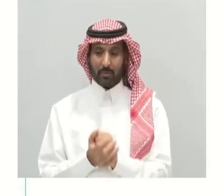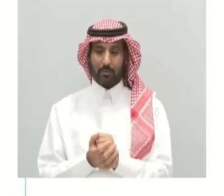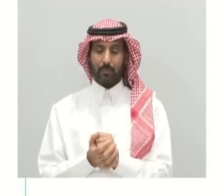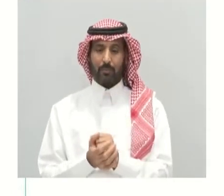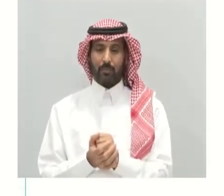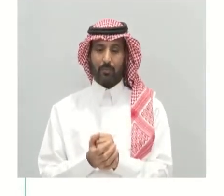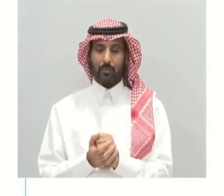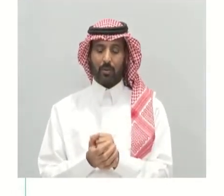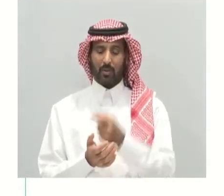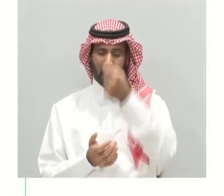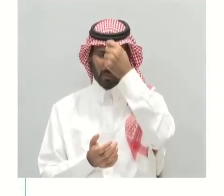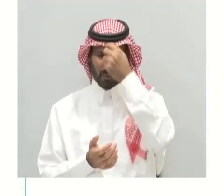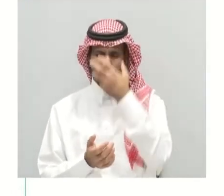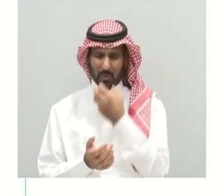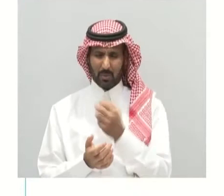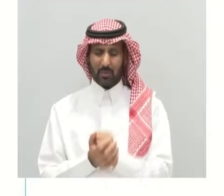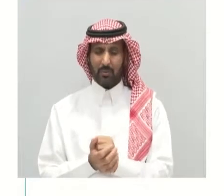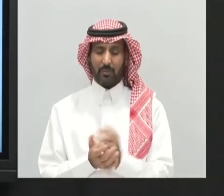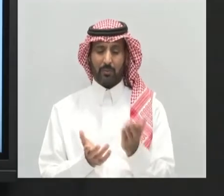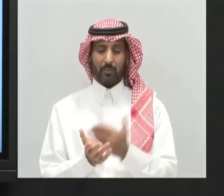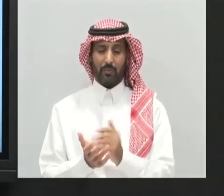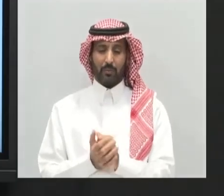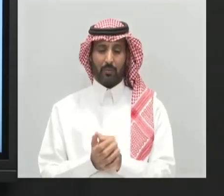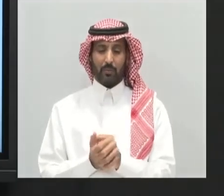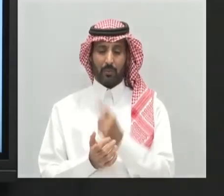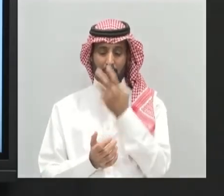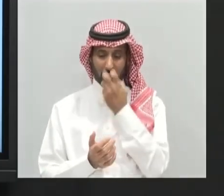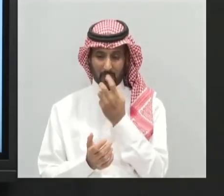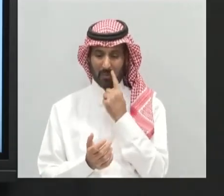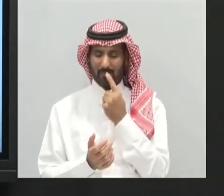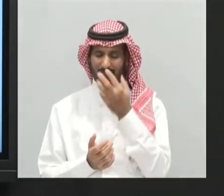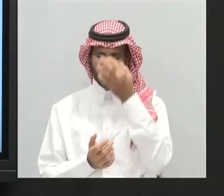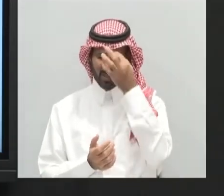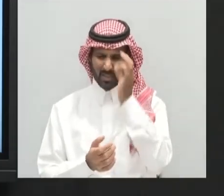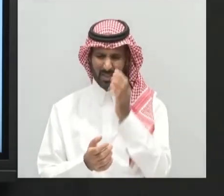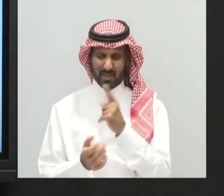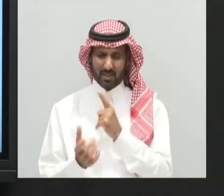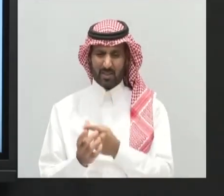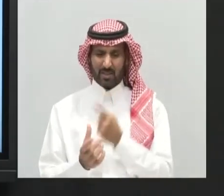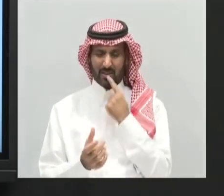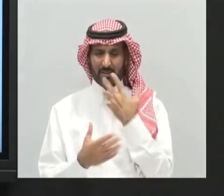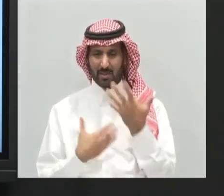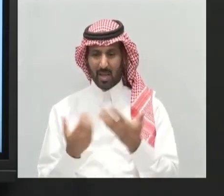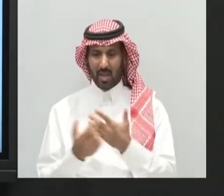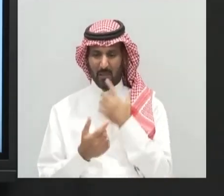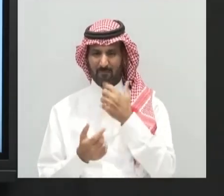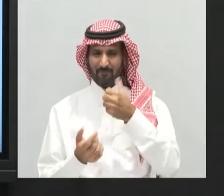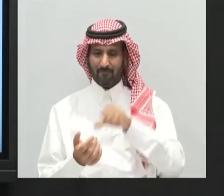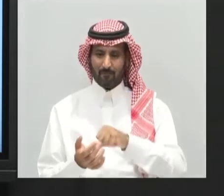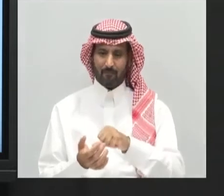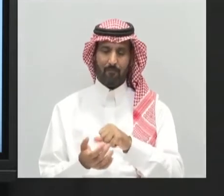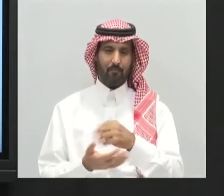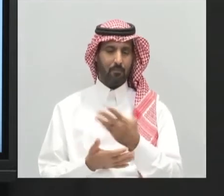caught a cold. And of course, caughting a disease is always something bad.